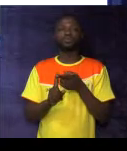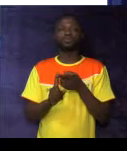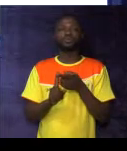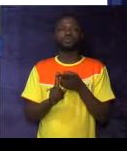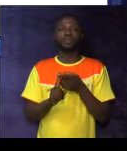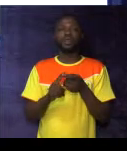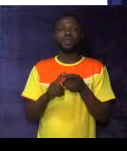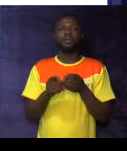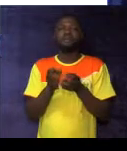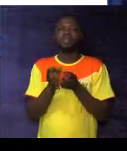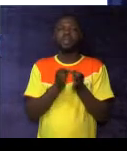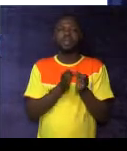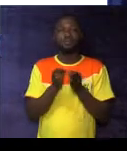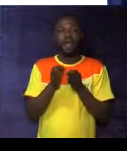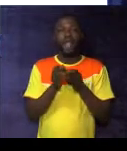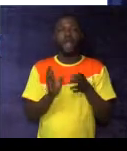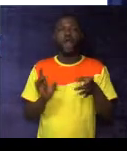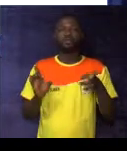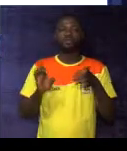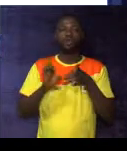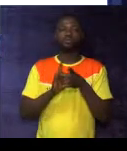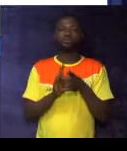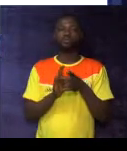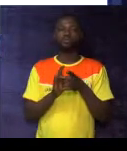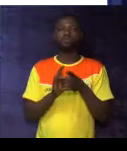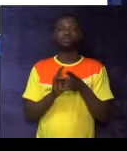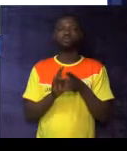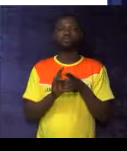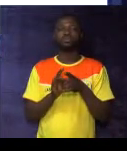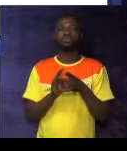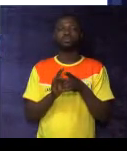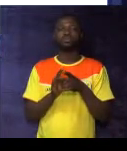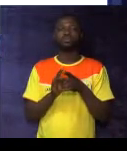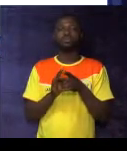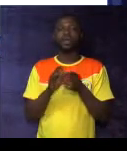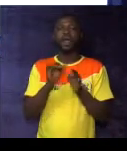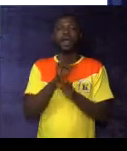to define conjunctions,